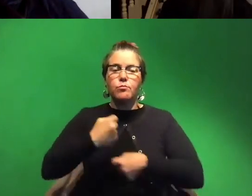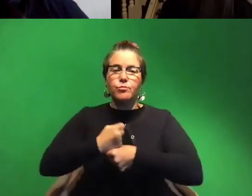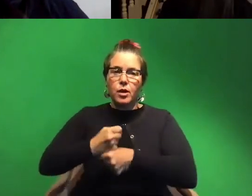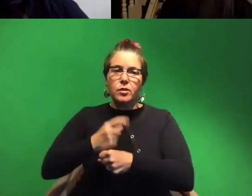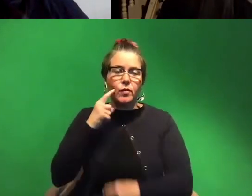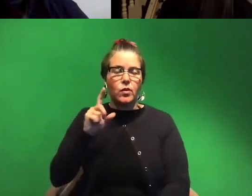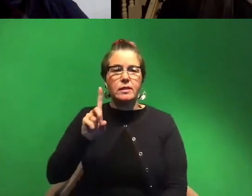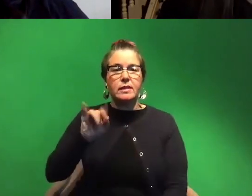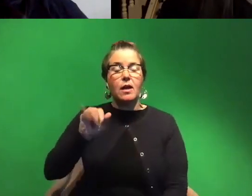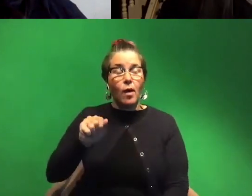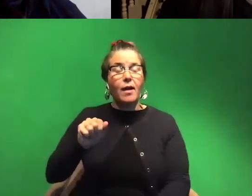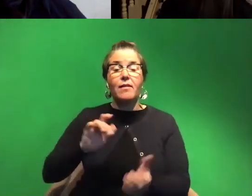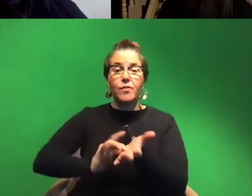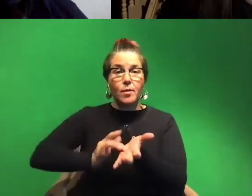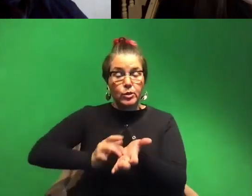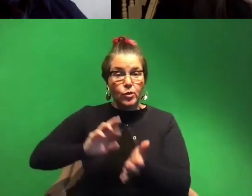DIY pharmaceuticals,